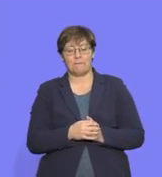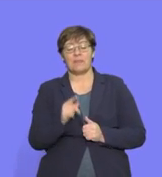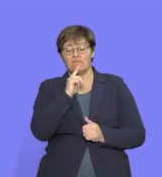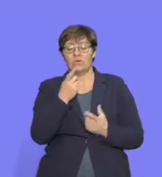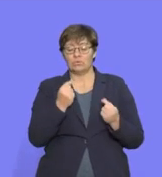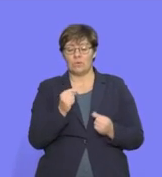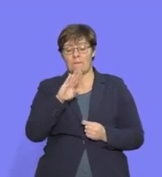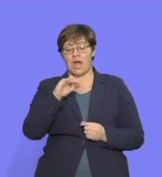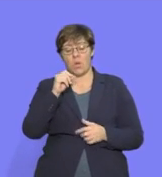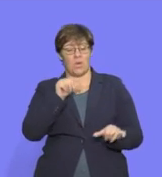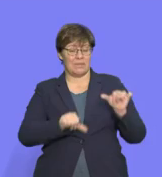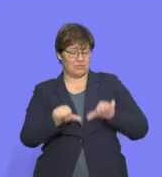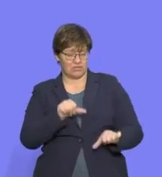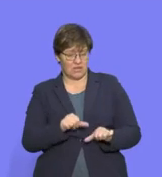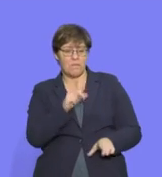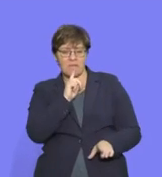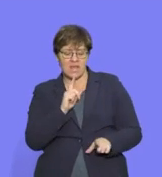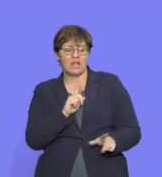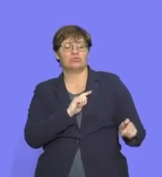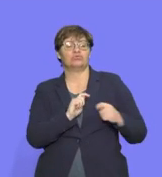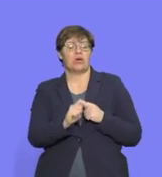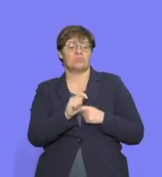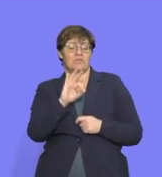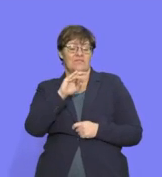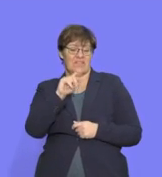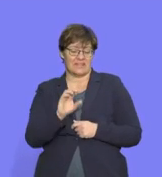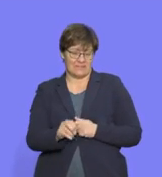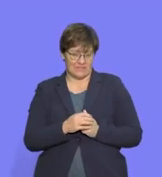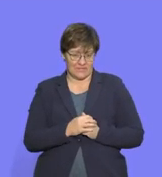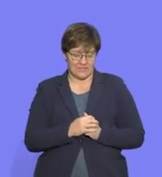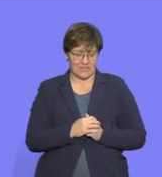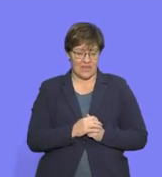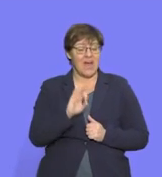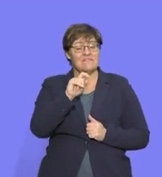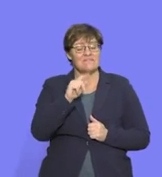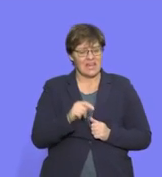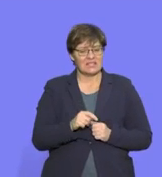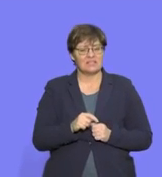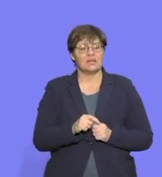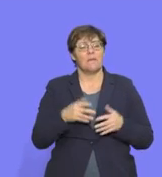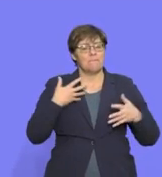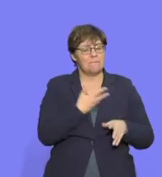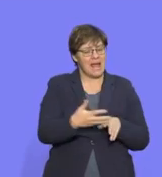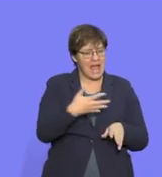did biochemistry, that we can transport fats. Guys, if we transport fats into our